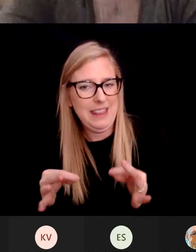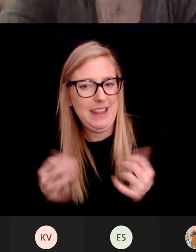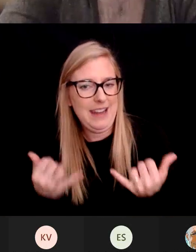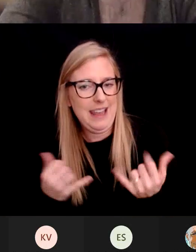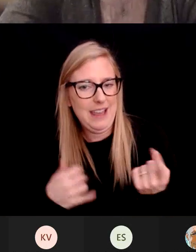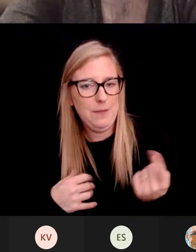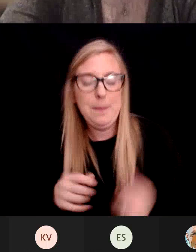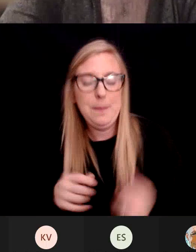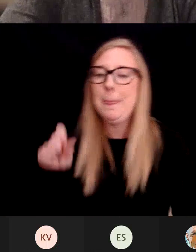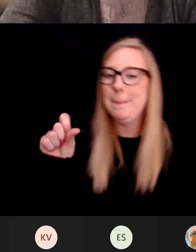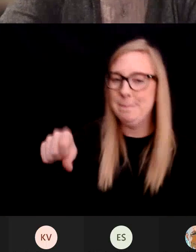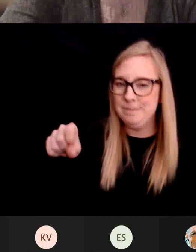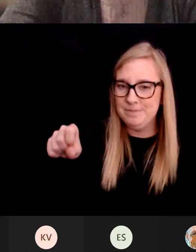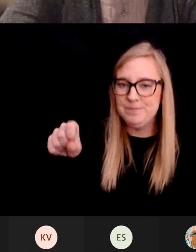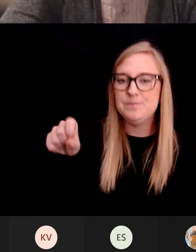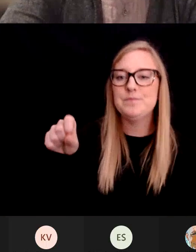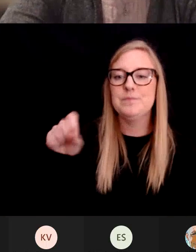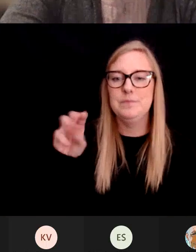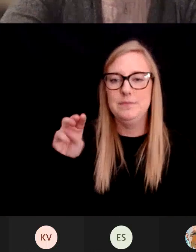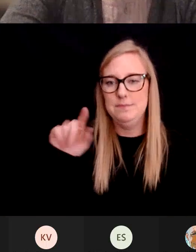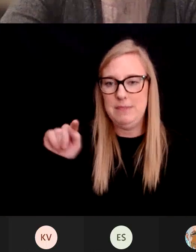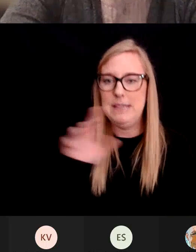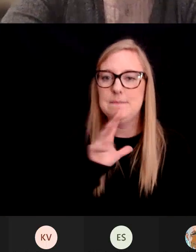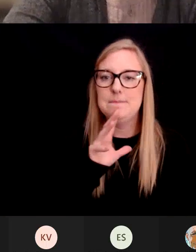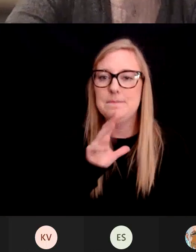Yeah. So I think,